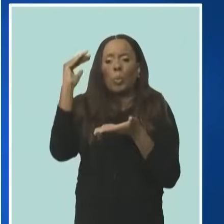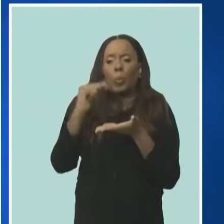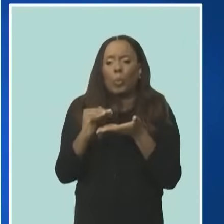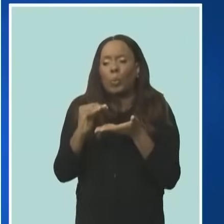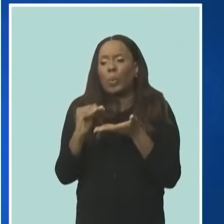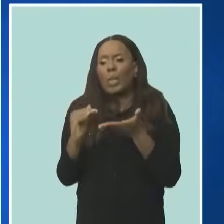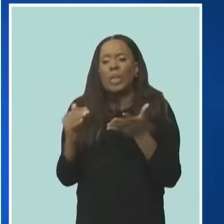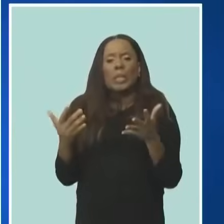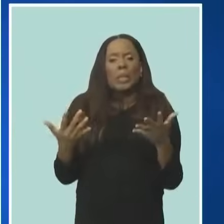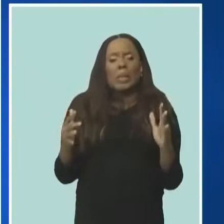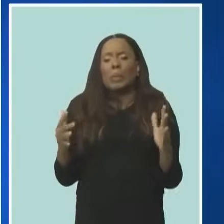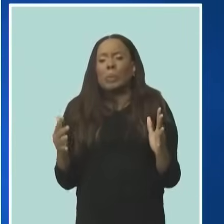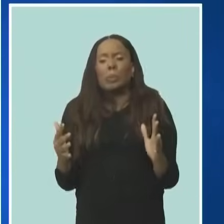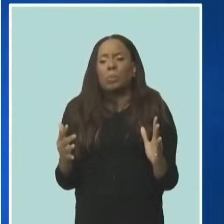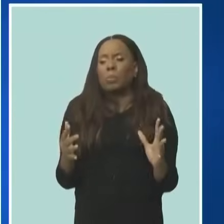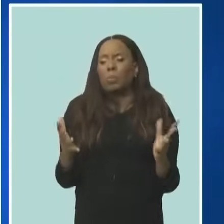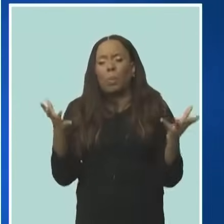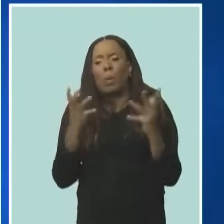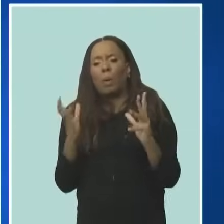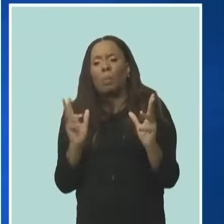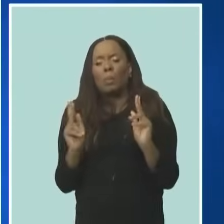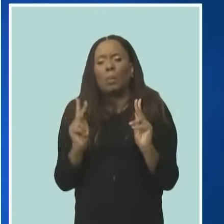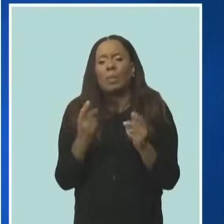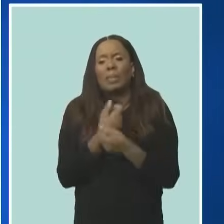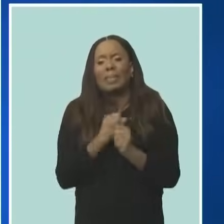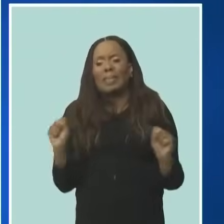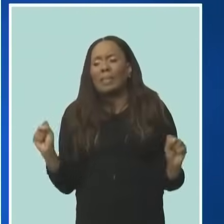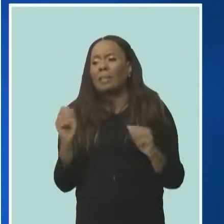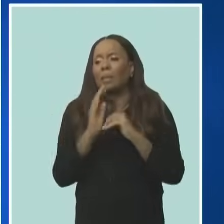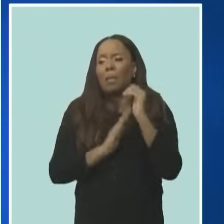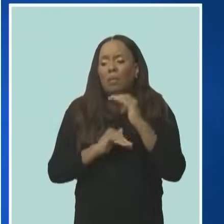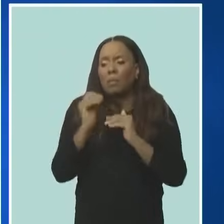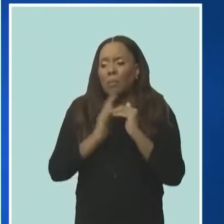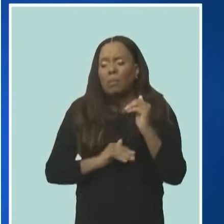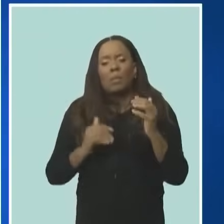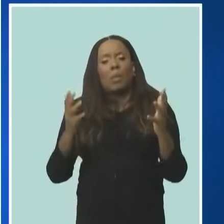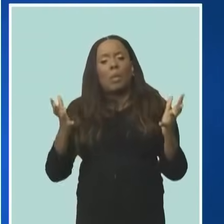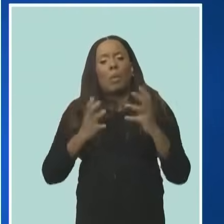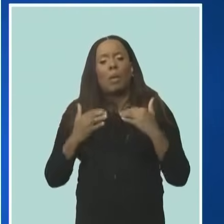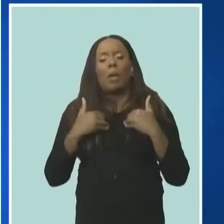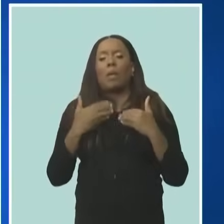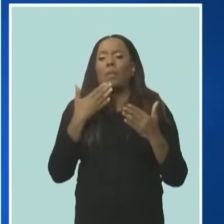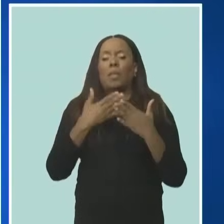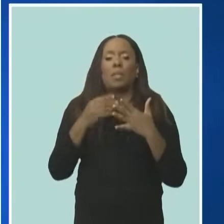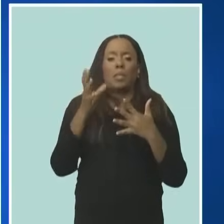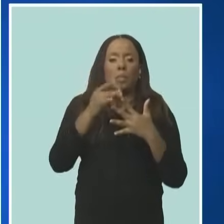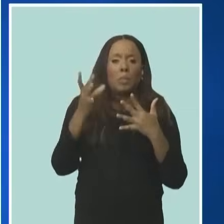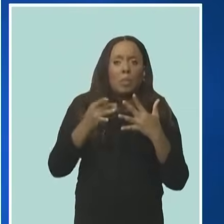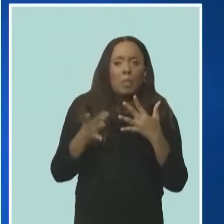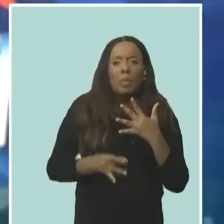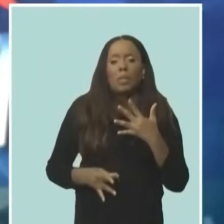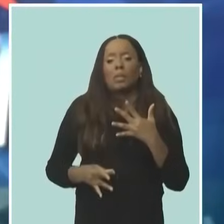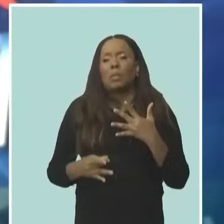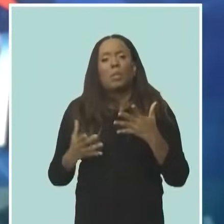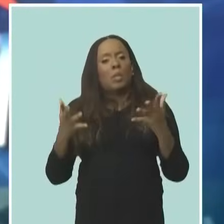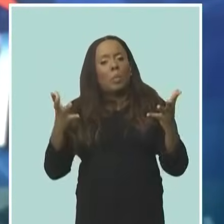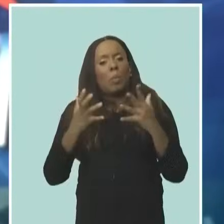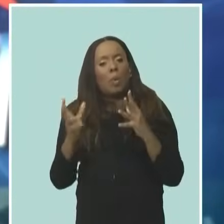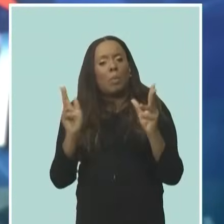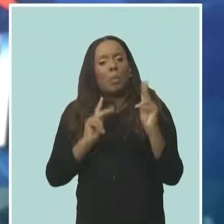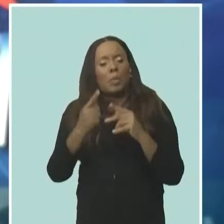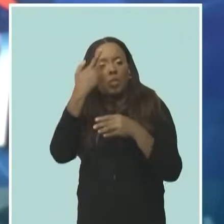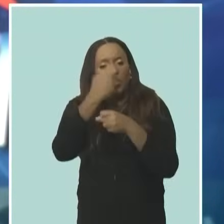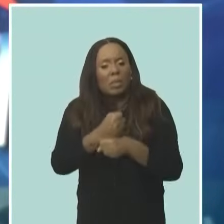anxiety, one that gives options and choices, and one that builds trust.